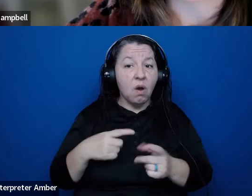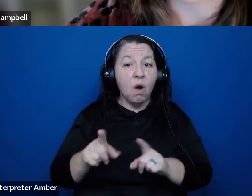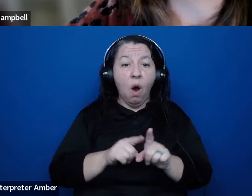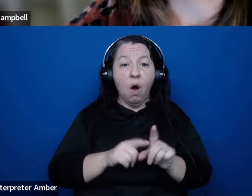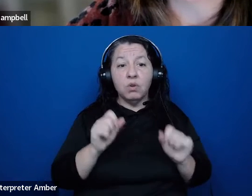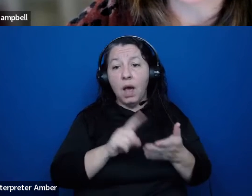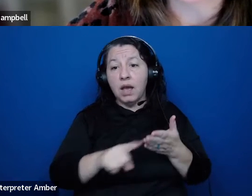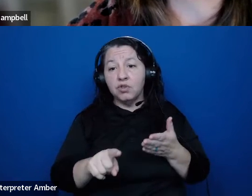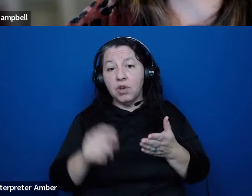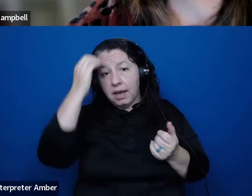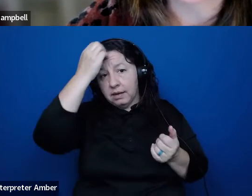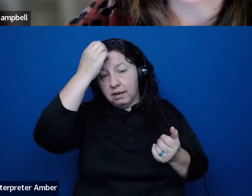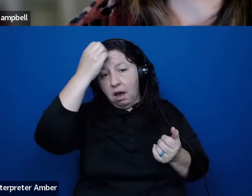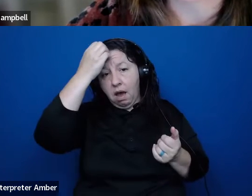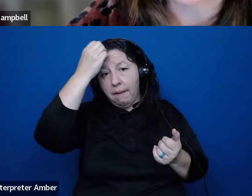the